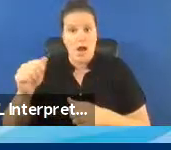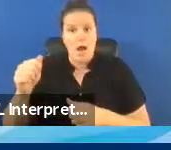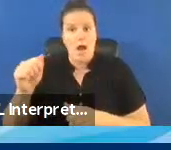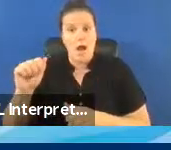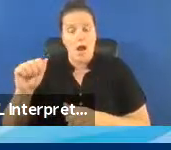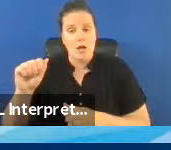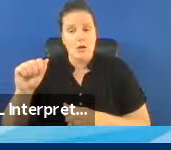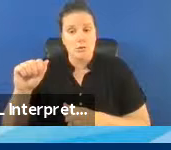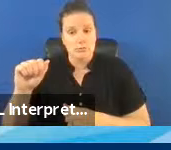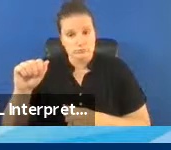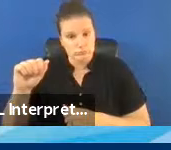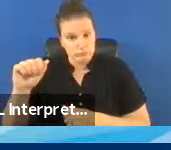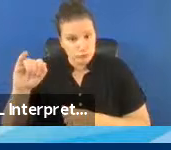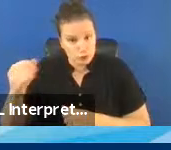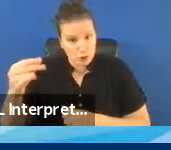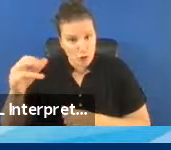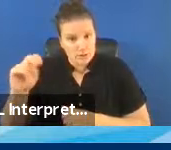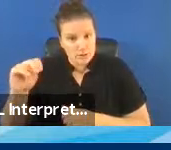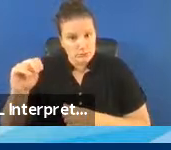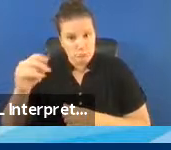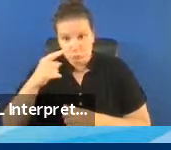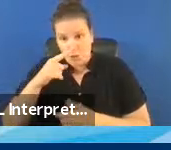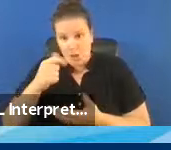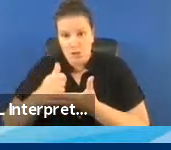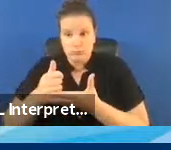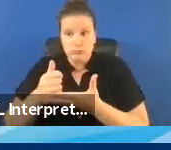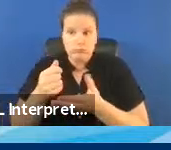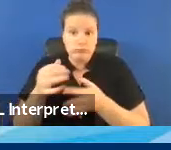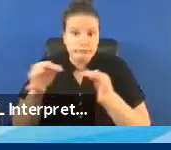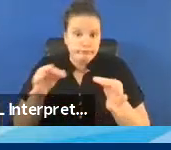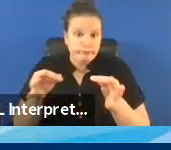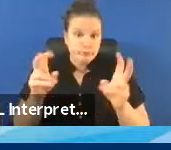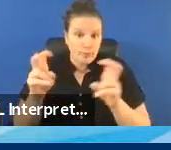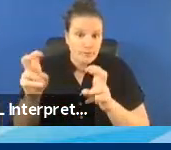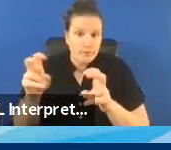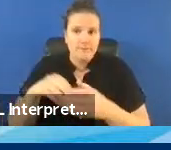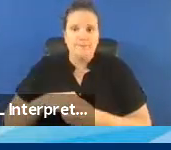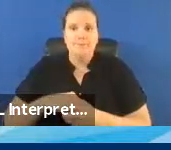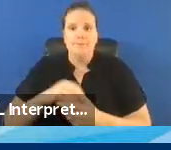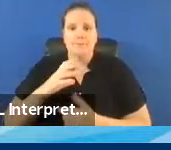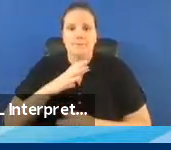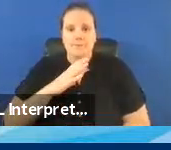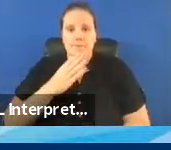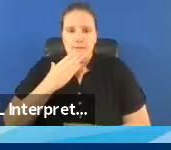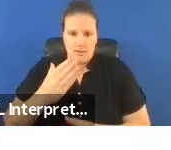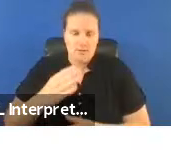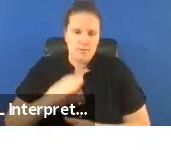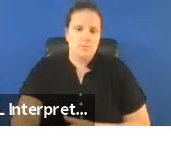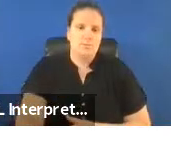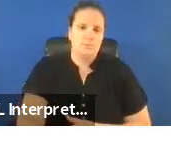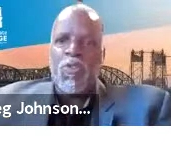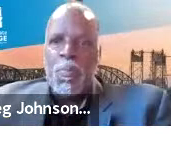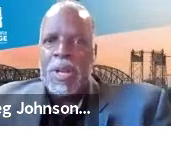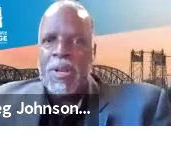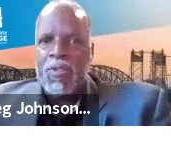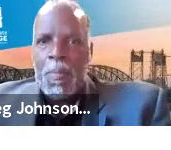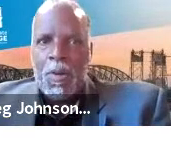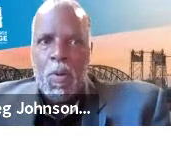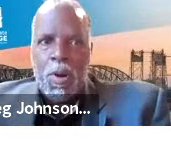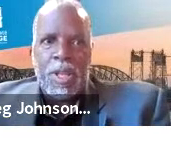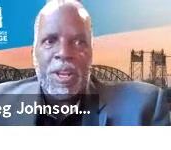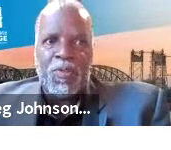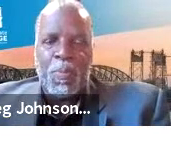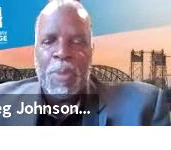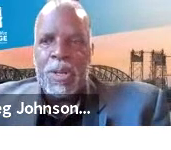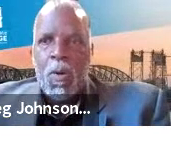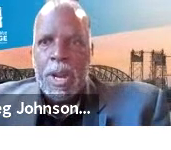Johnson, if you could help warm up the topic for us. Thank you, Deb. So there's been a tremendous amount